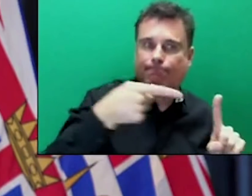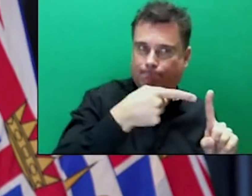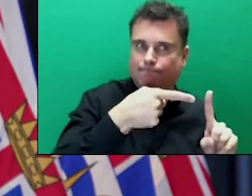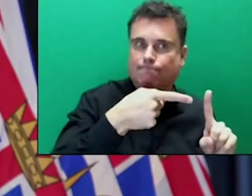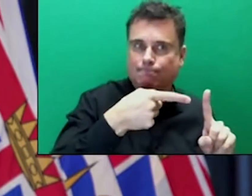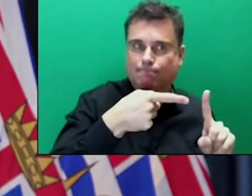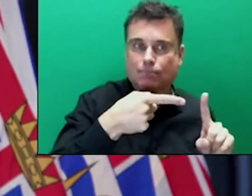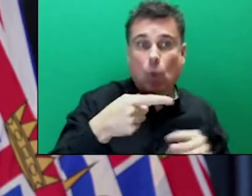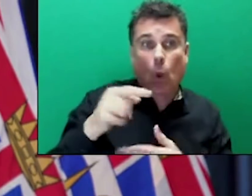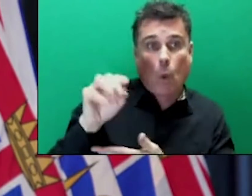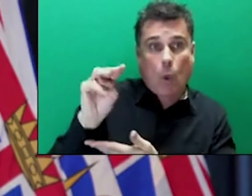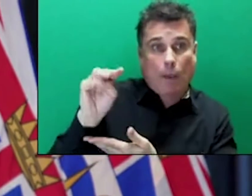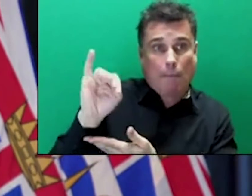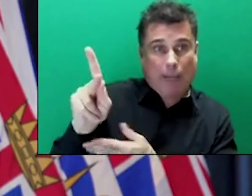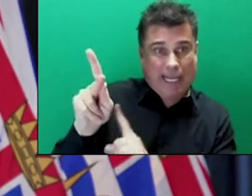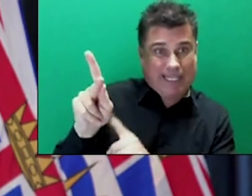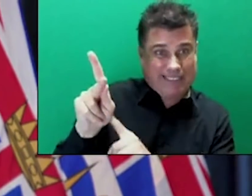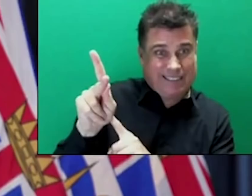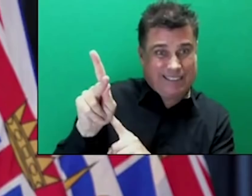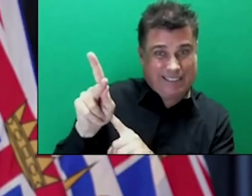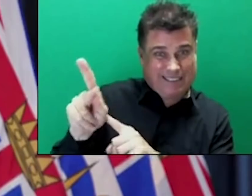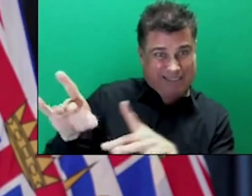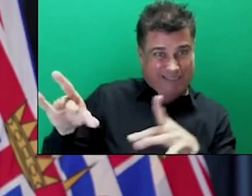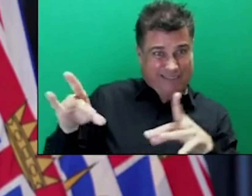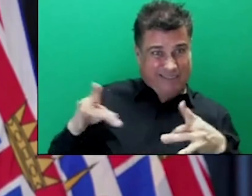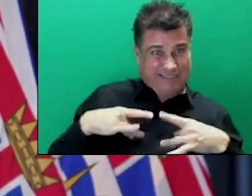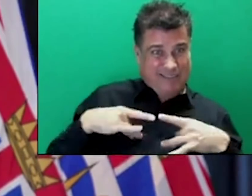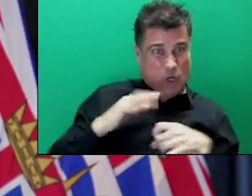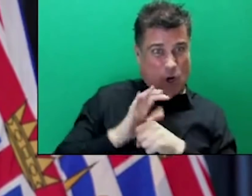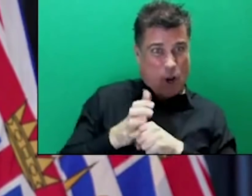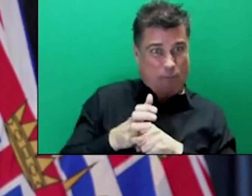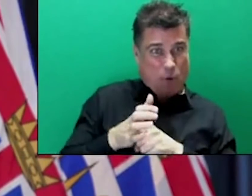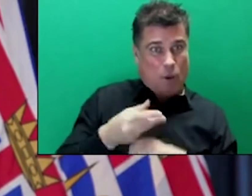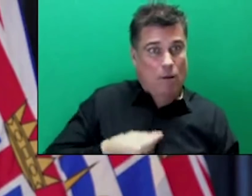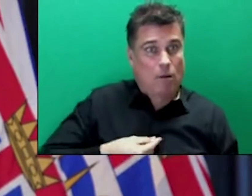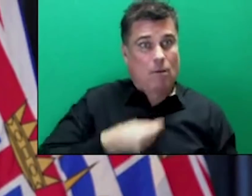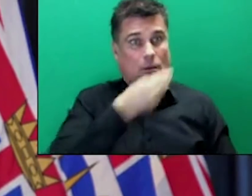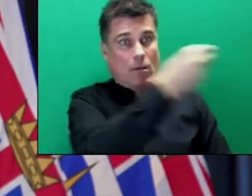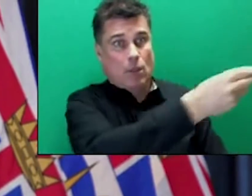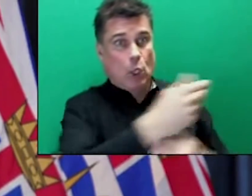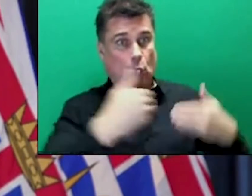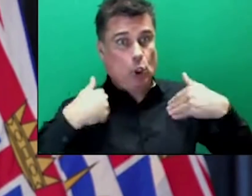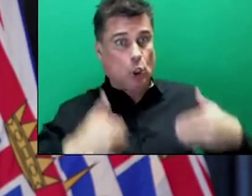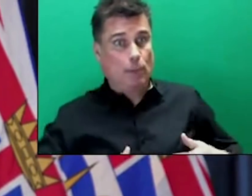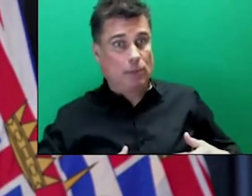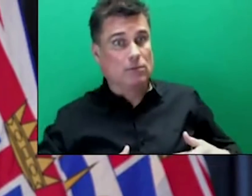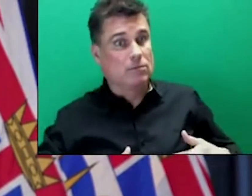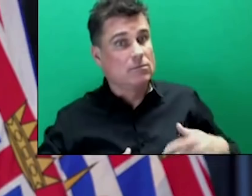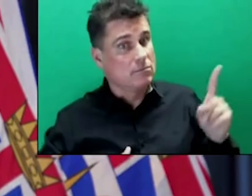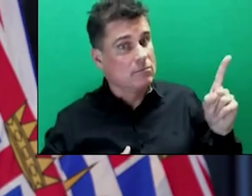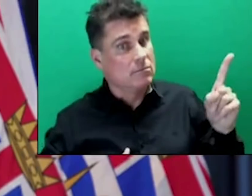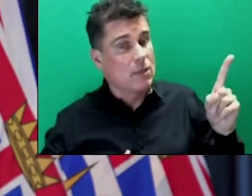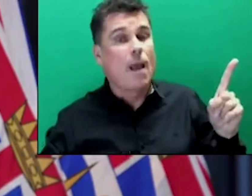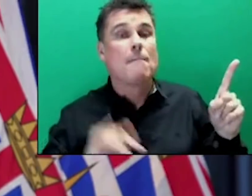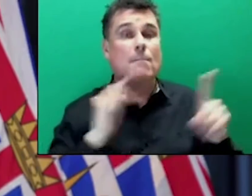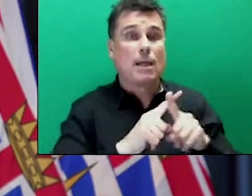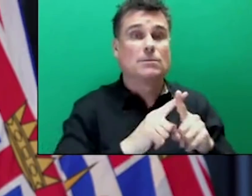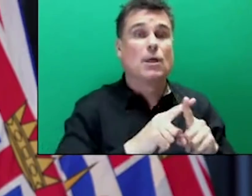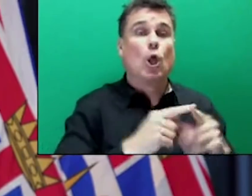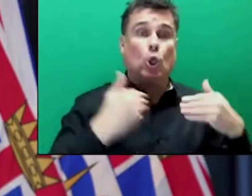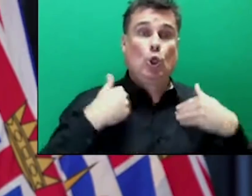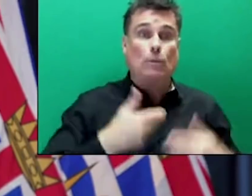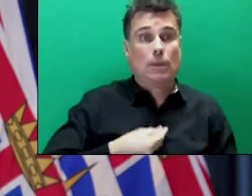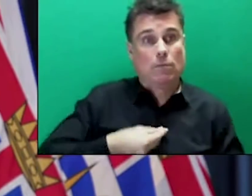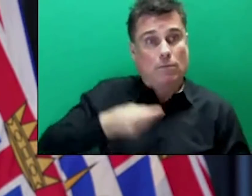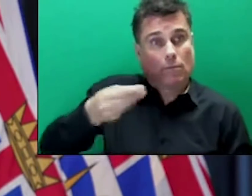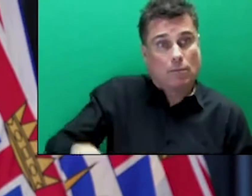world. So it is of great concern for us, and we are working closely with WorkSafe BC to ensure that all of the measures on the farm are